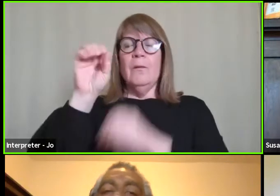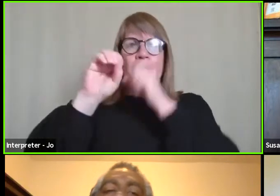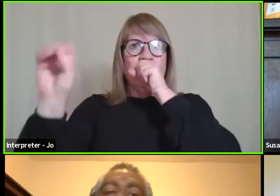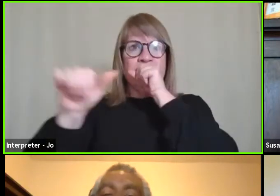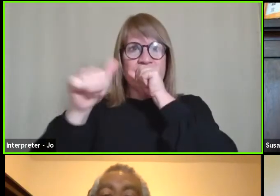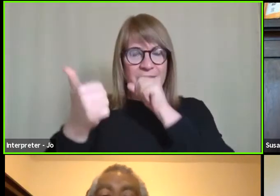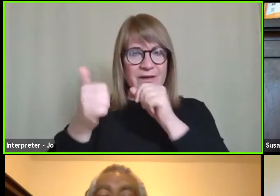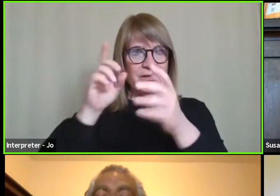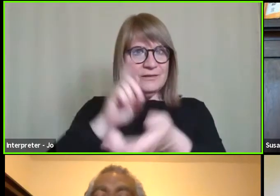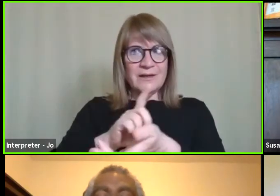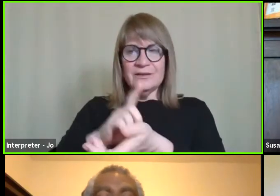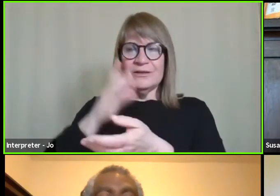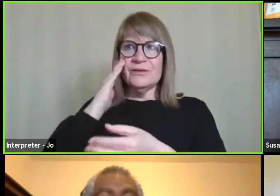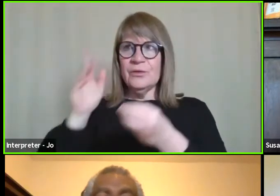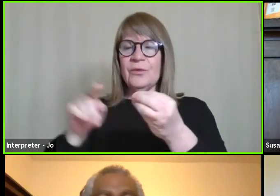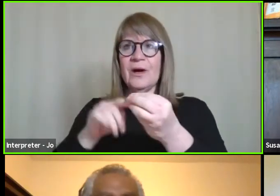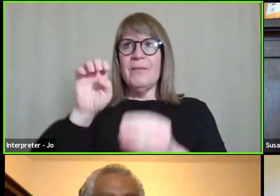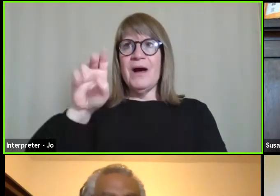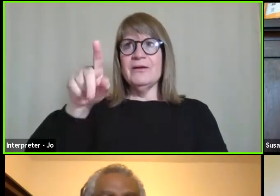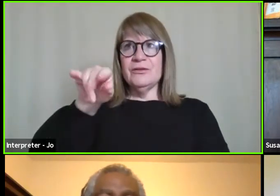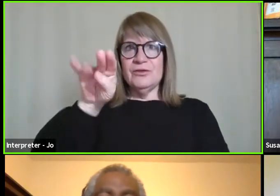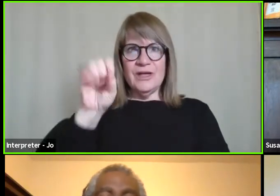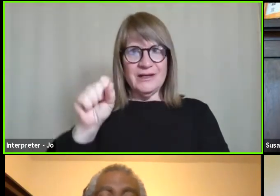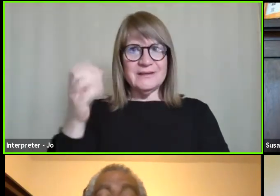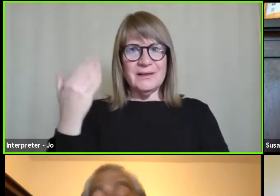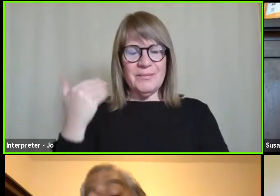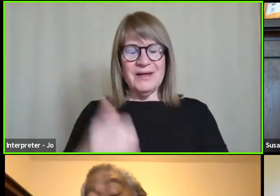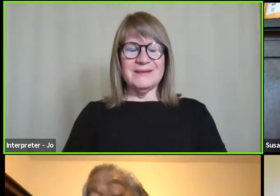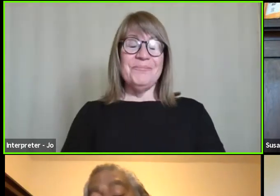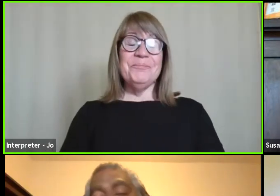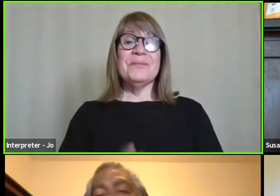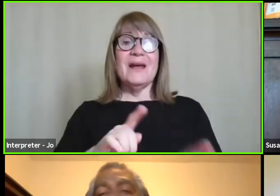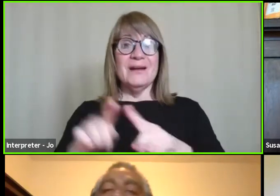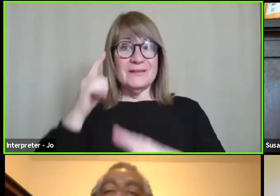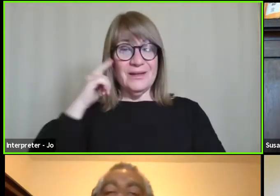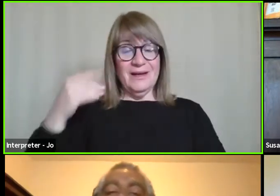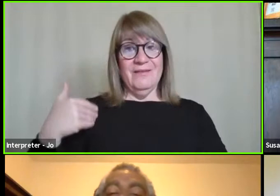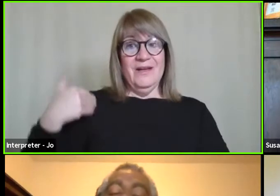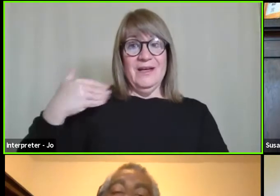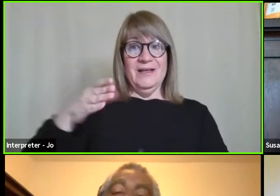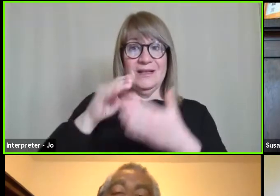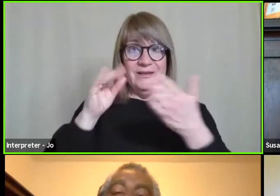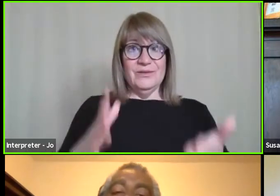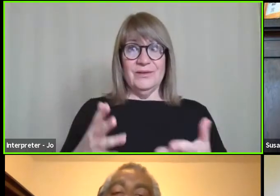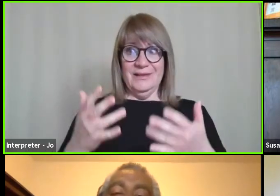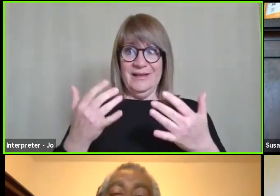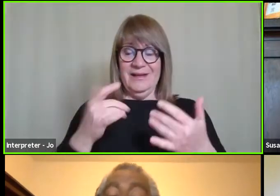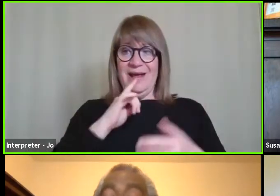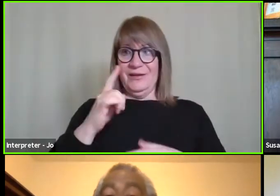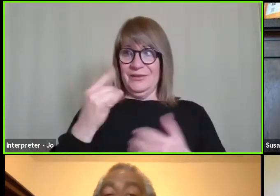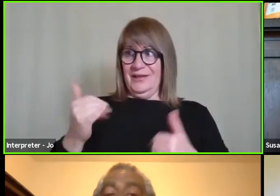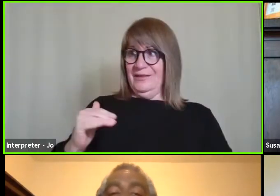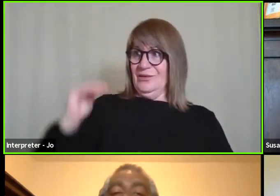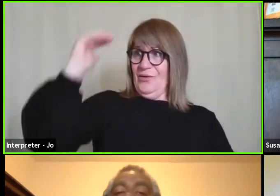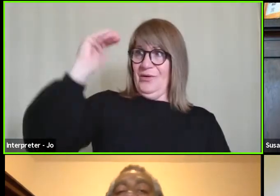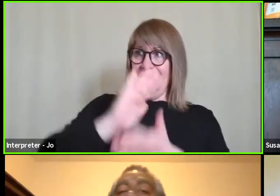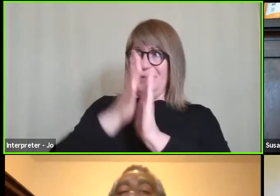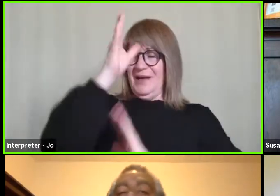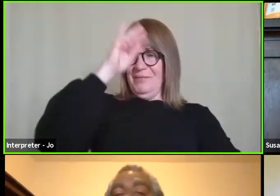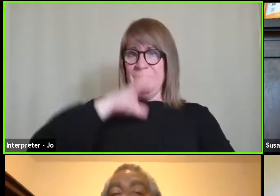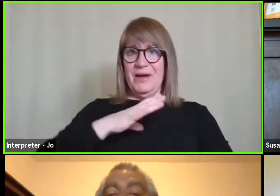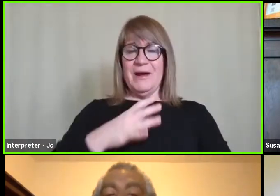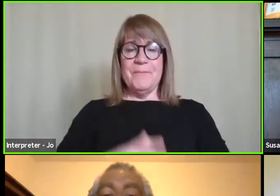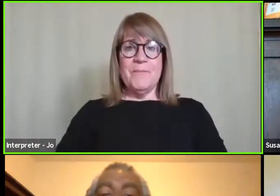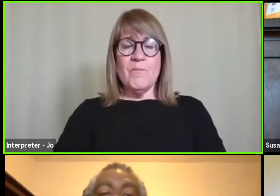early and often i can also think about a young student by the name of who's actually a man now uh you know jonathan chernoguz who as a